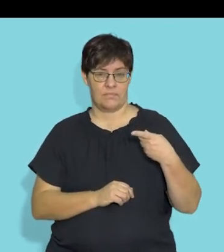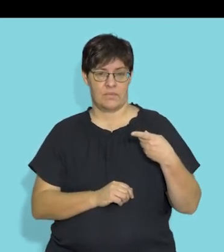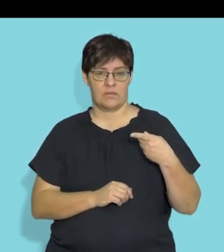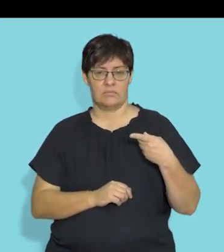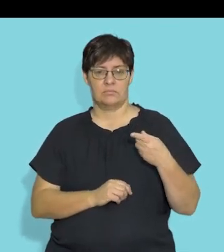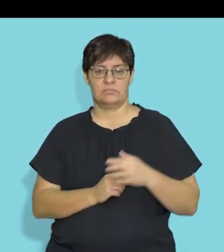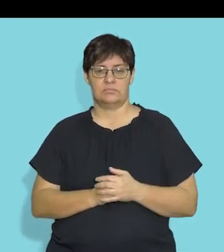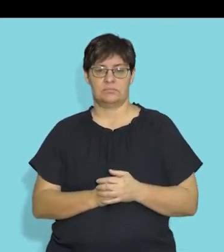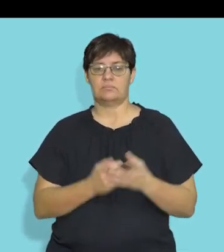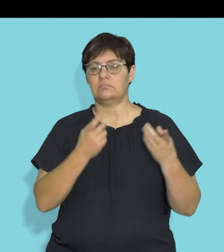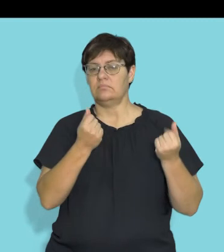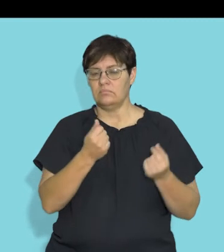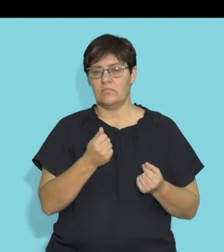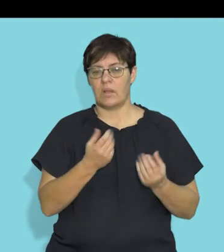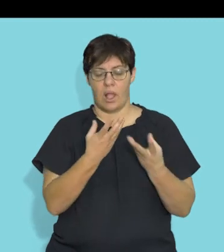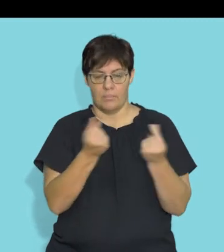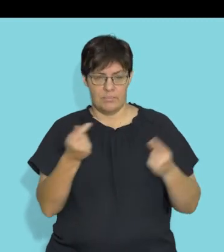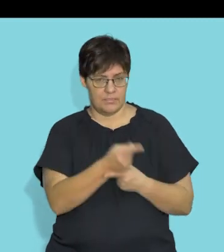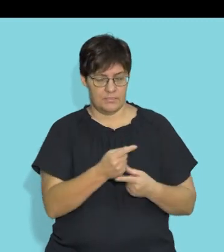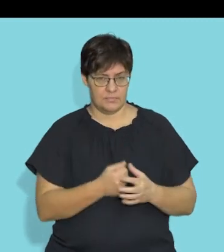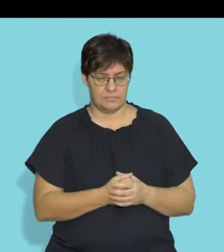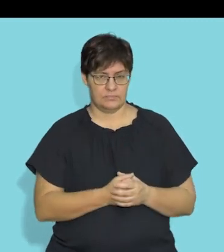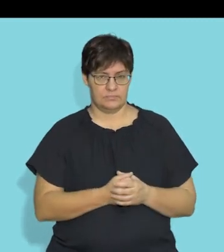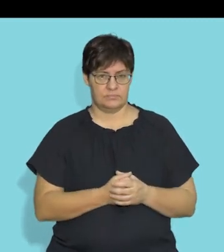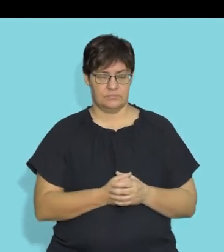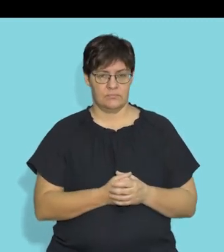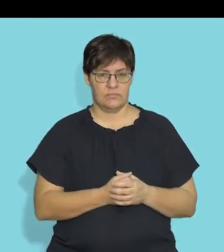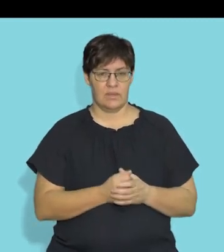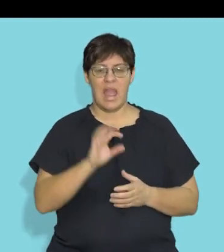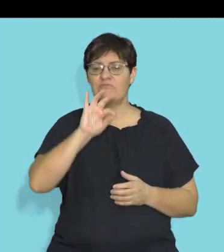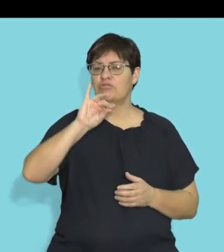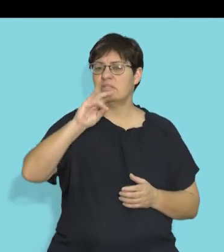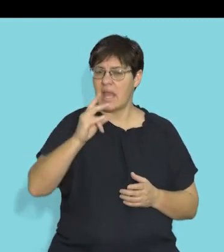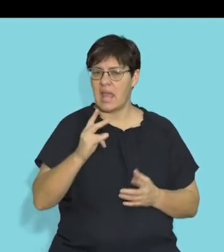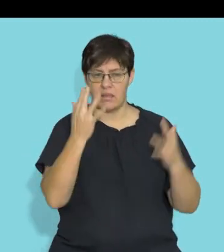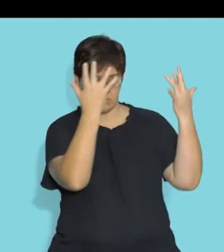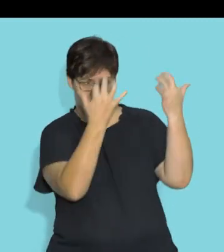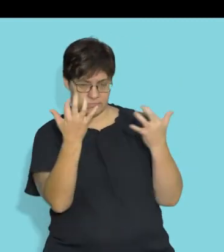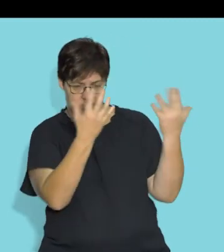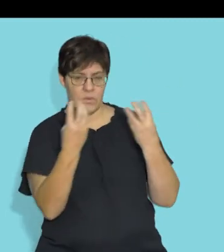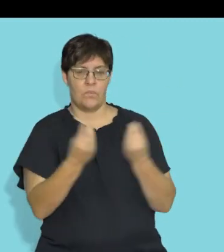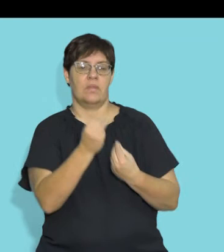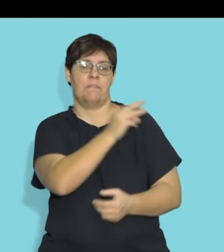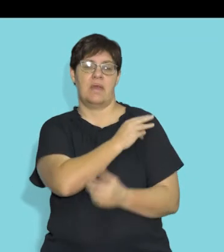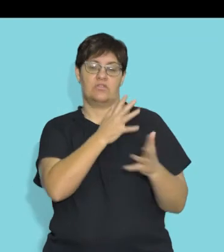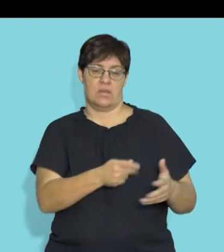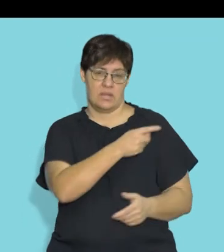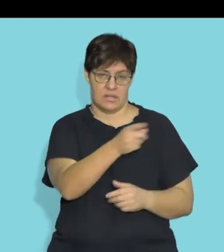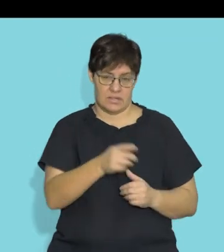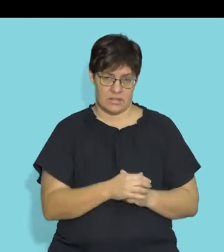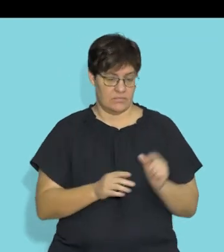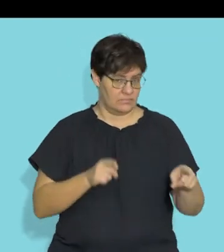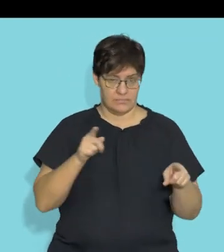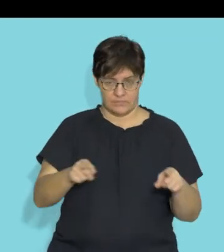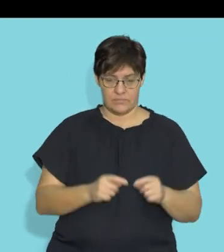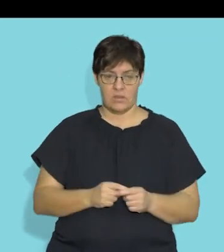whereas we'll talk about the money that is missing, do daily reconciliations with managers.